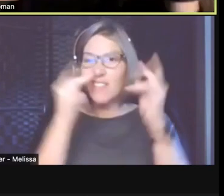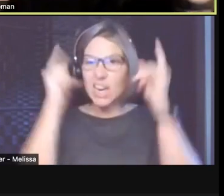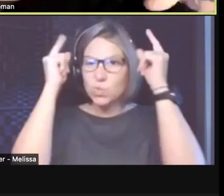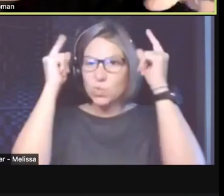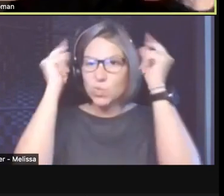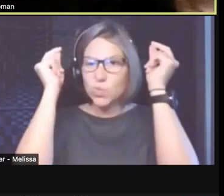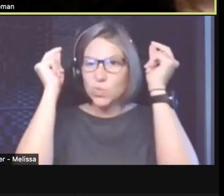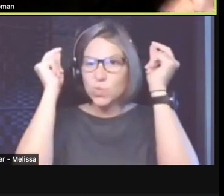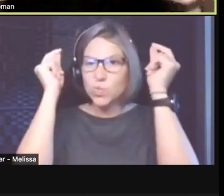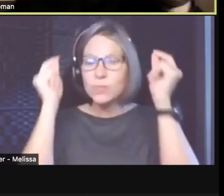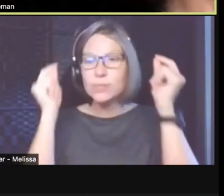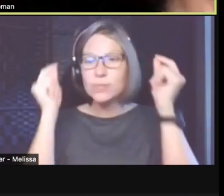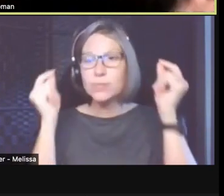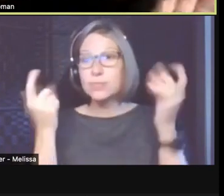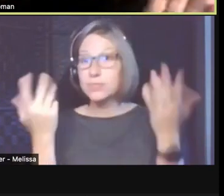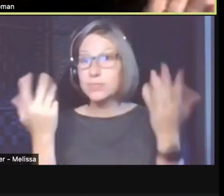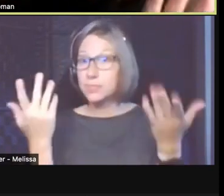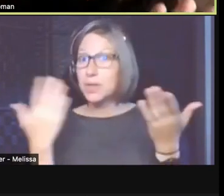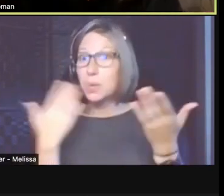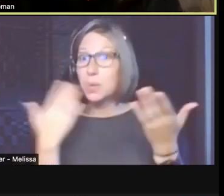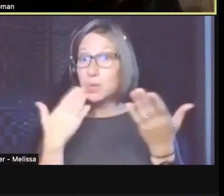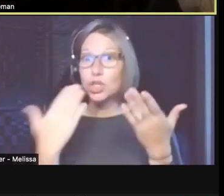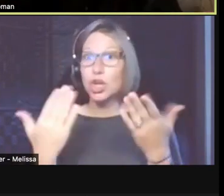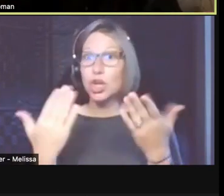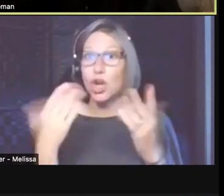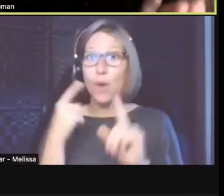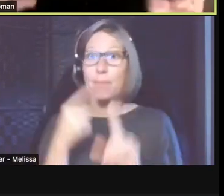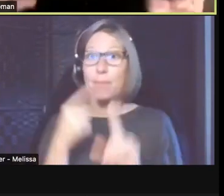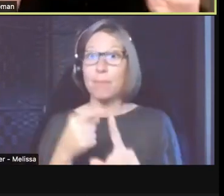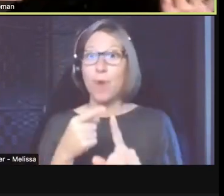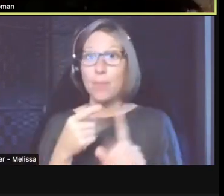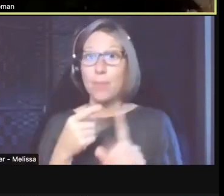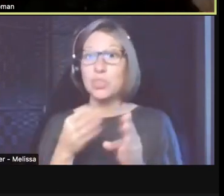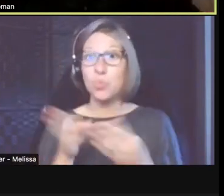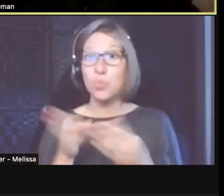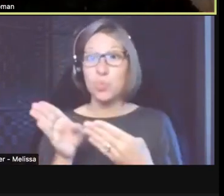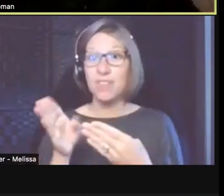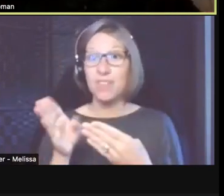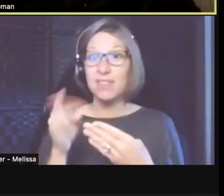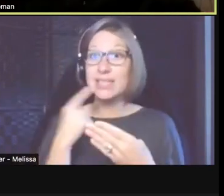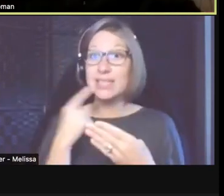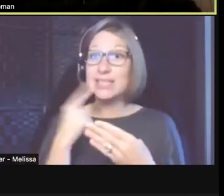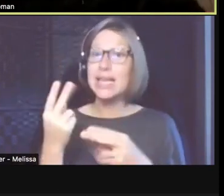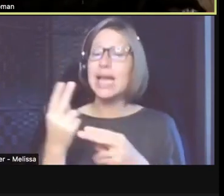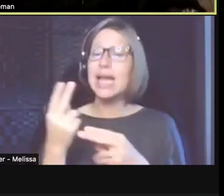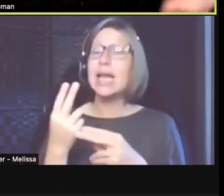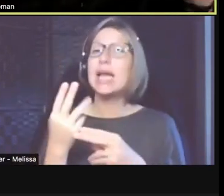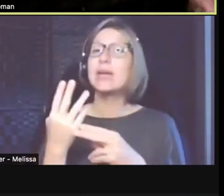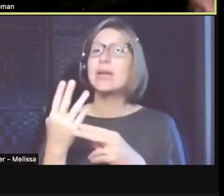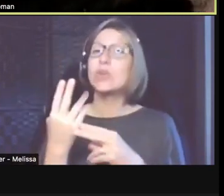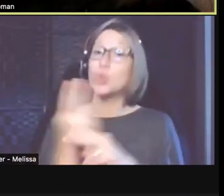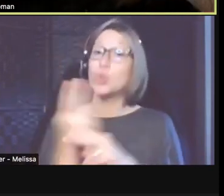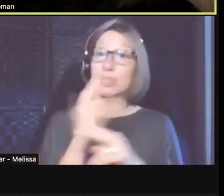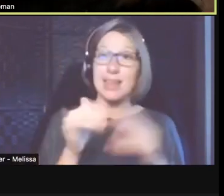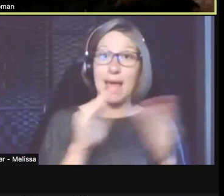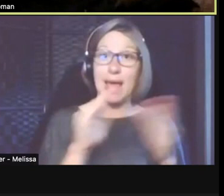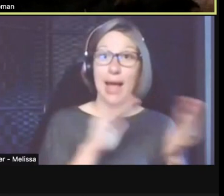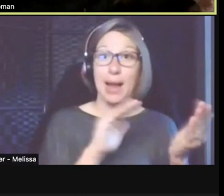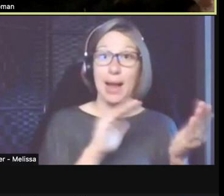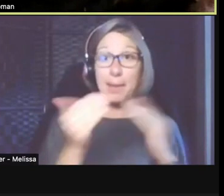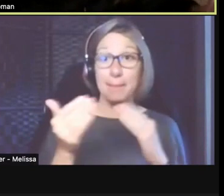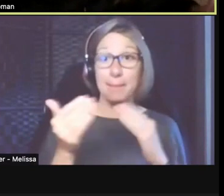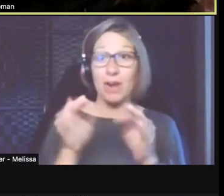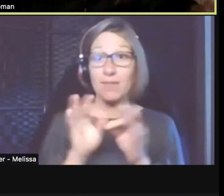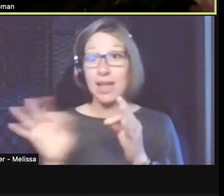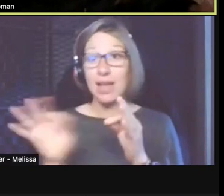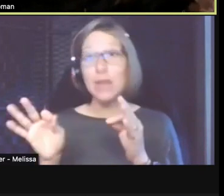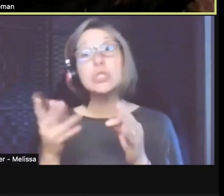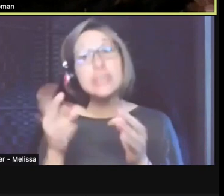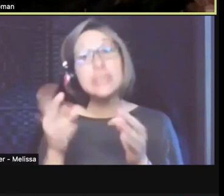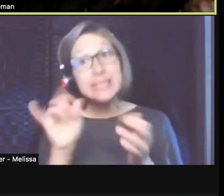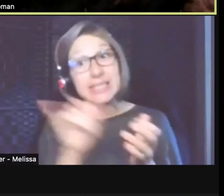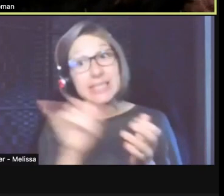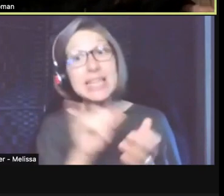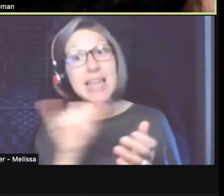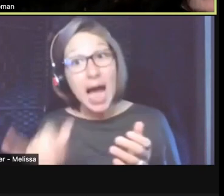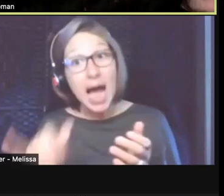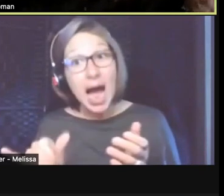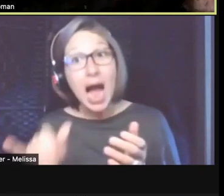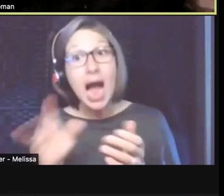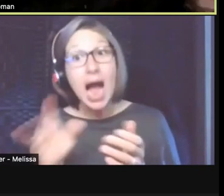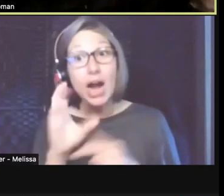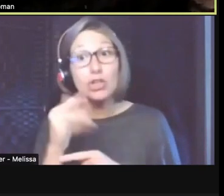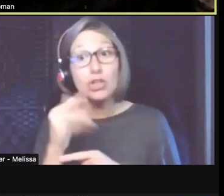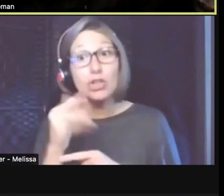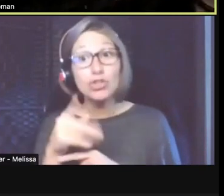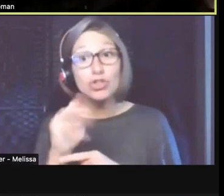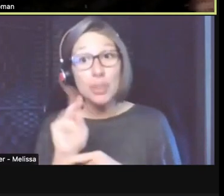That would have been a great moment to pivot and say, use comparative language and say, well, it's like a chipmunk. That's a pretty good guess